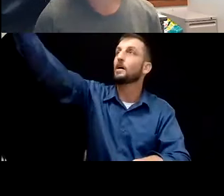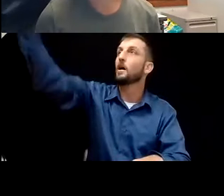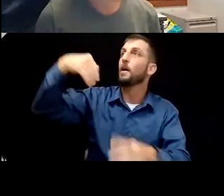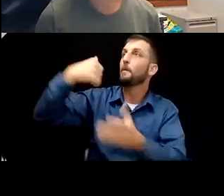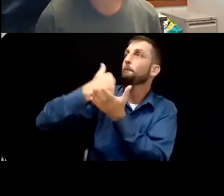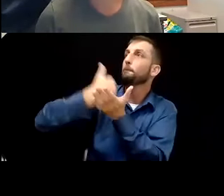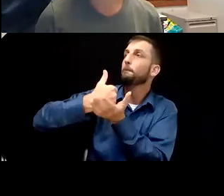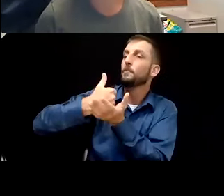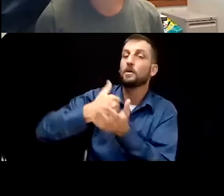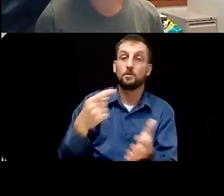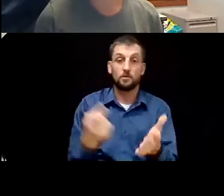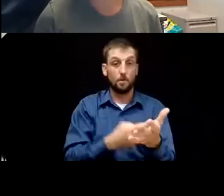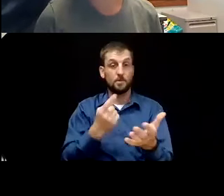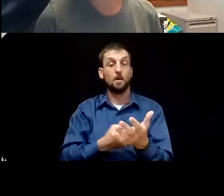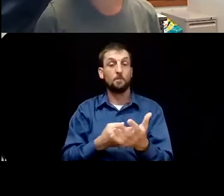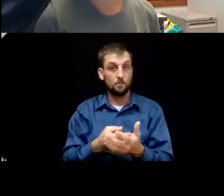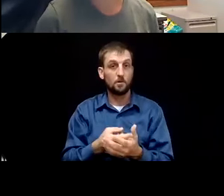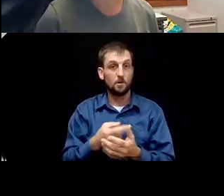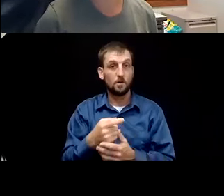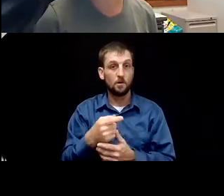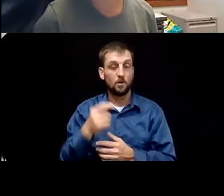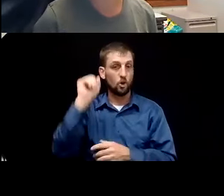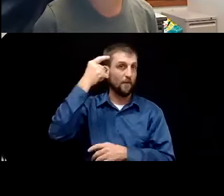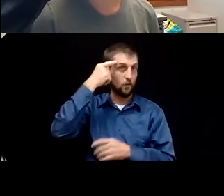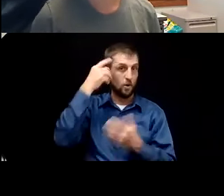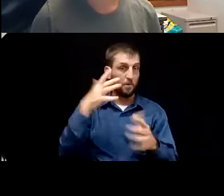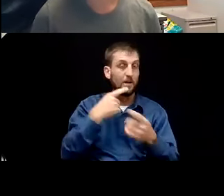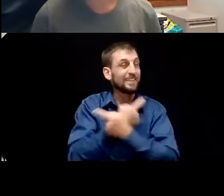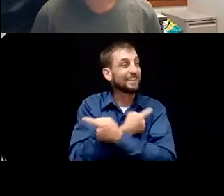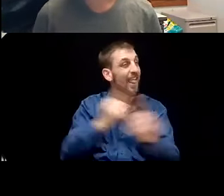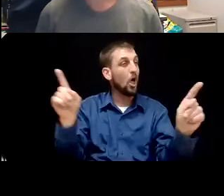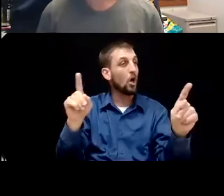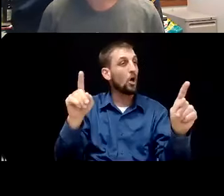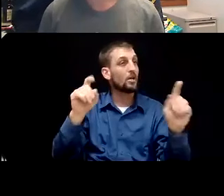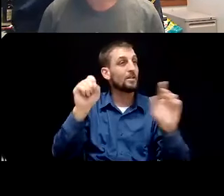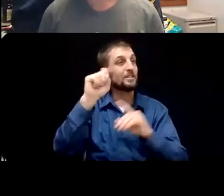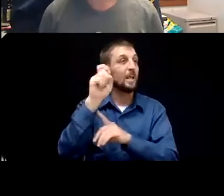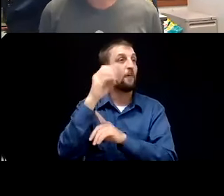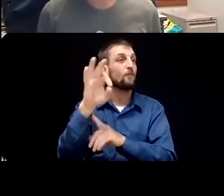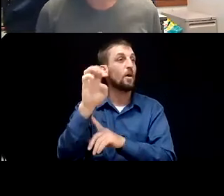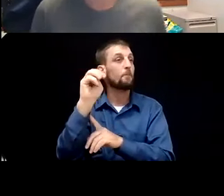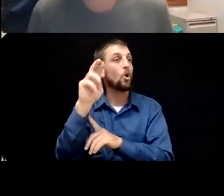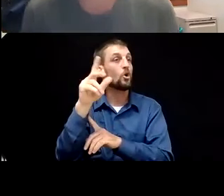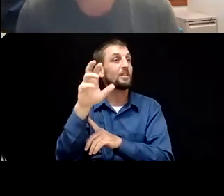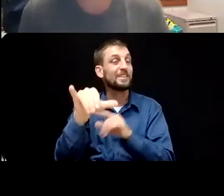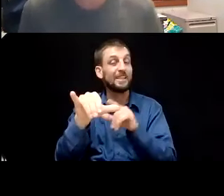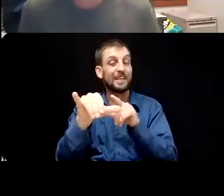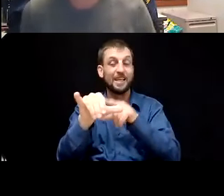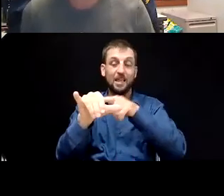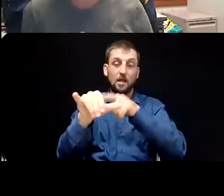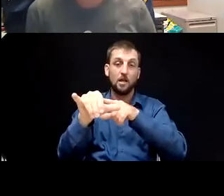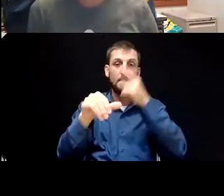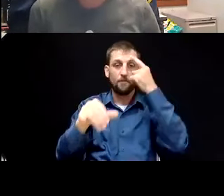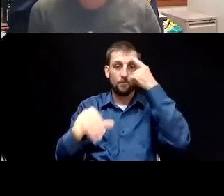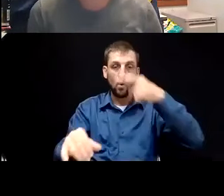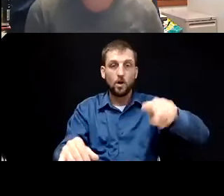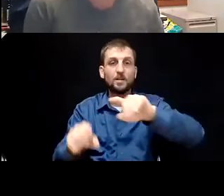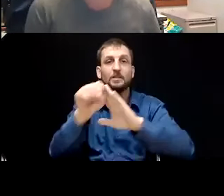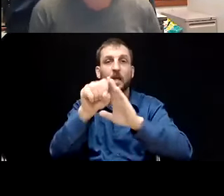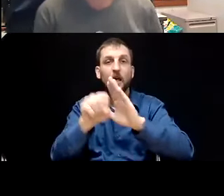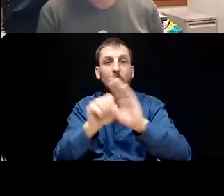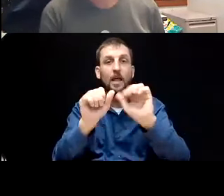hear the state is, and the governor has declared an emergency. That's for us to use state agency partners such as